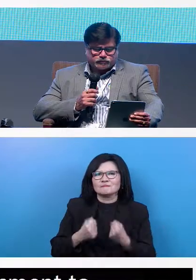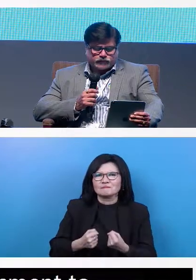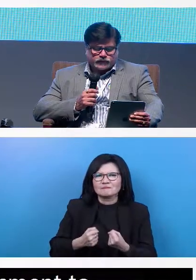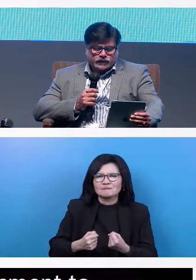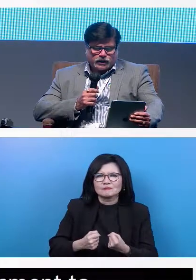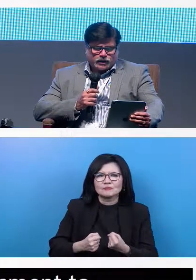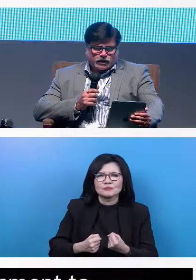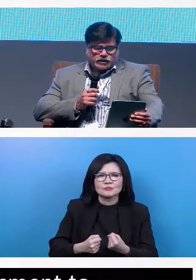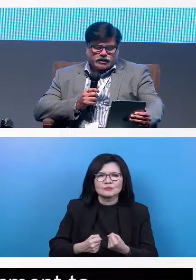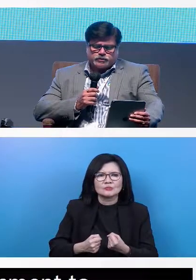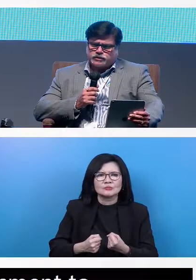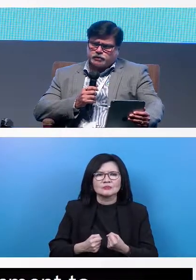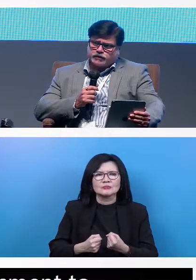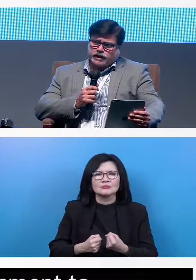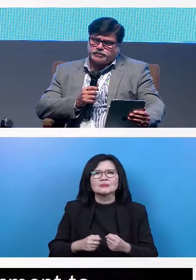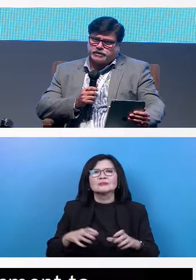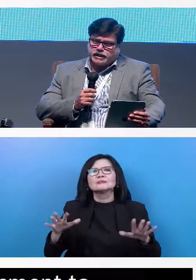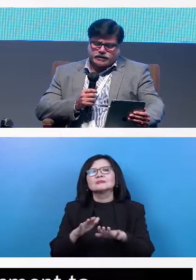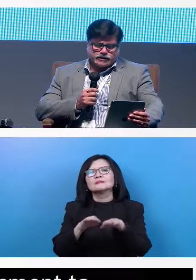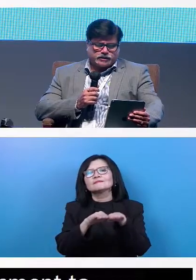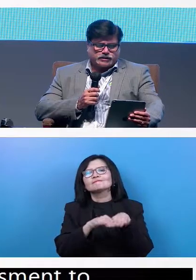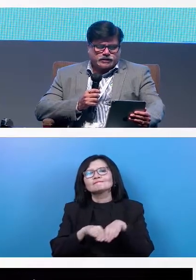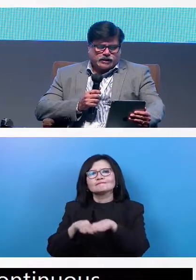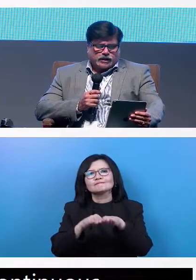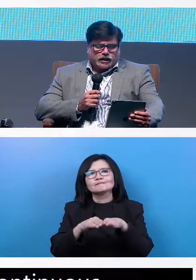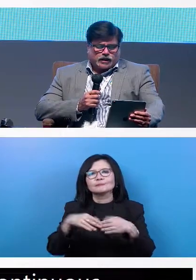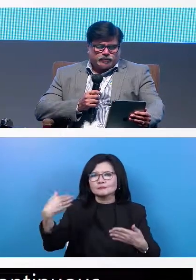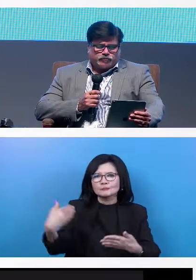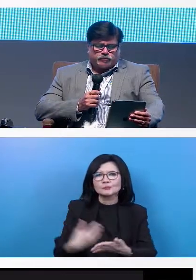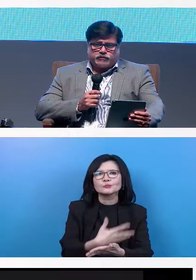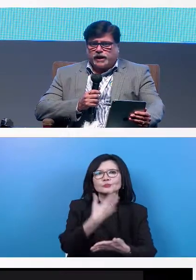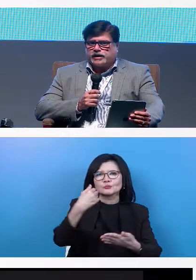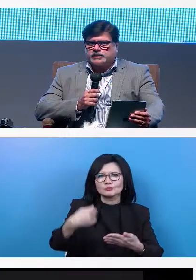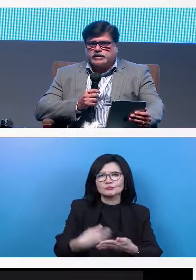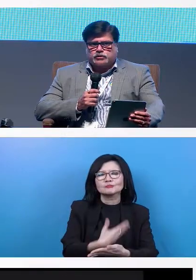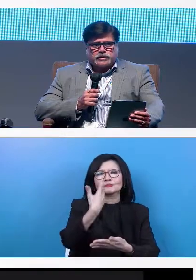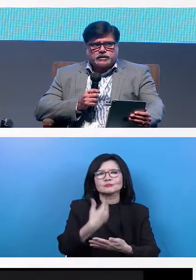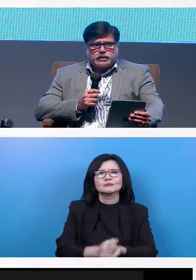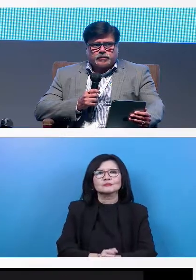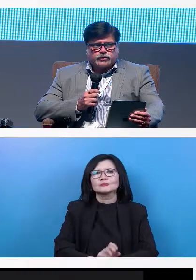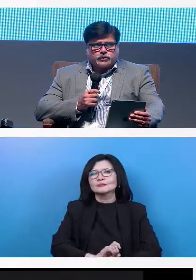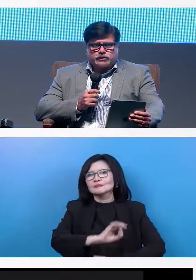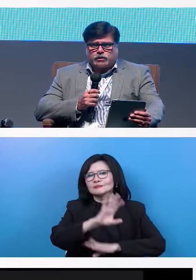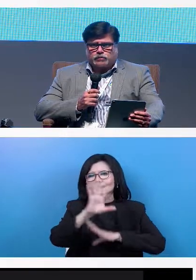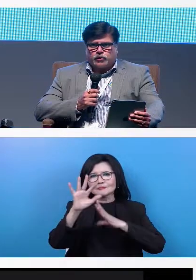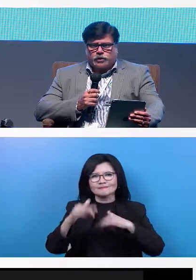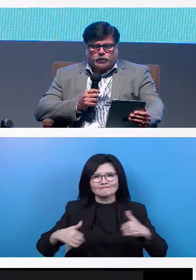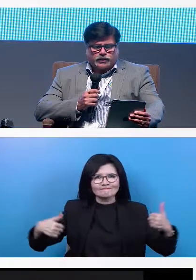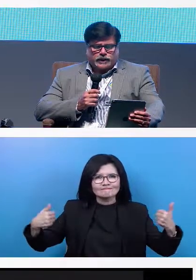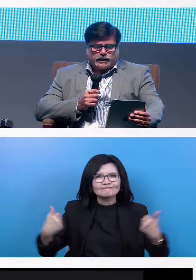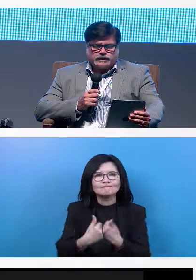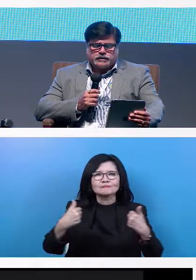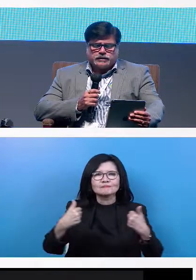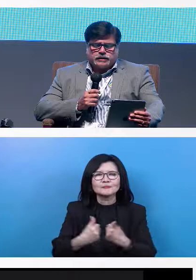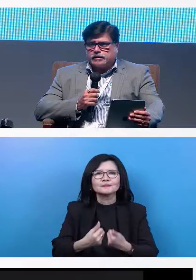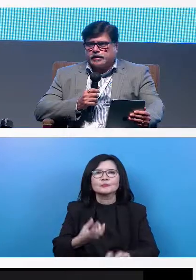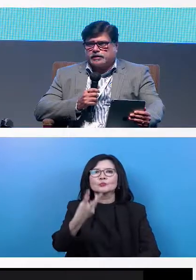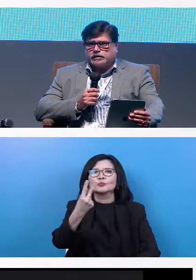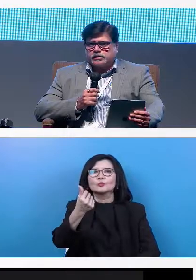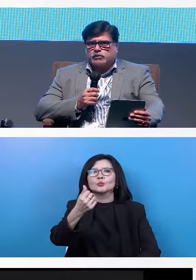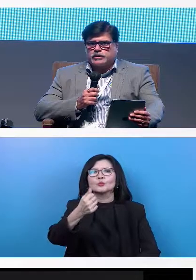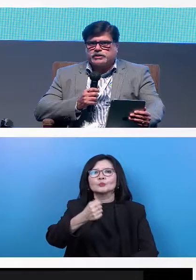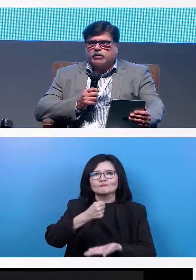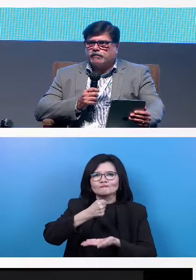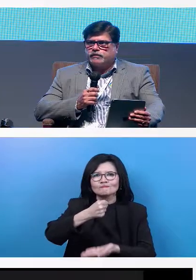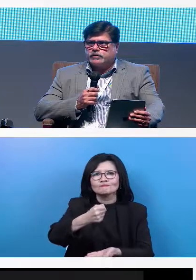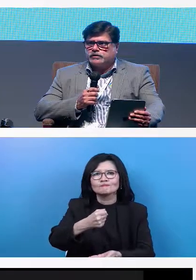place. In terms of some of the gaps and challenges, financing is one. I'm sure we'll talk more about that. And the